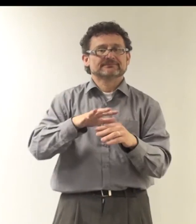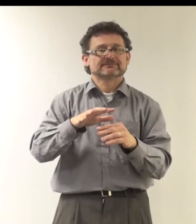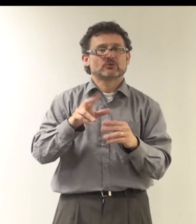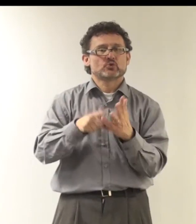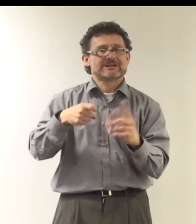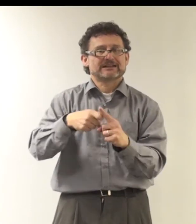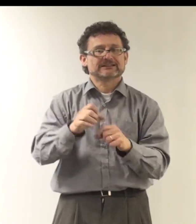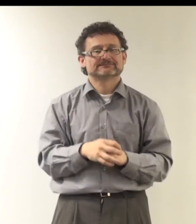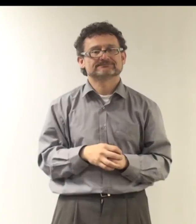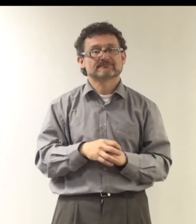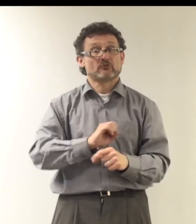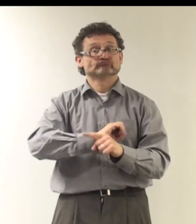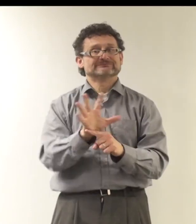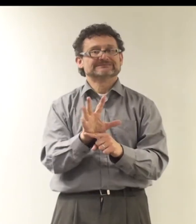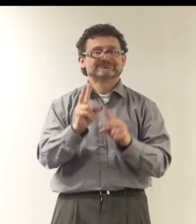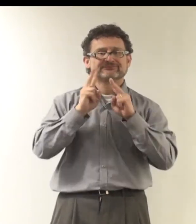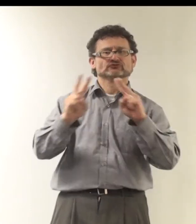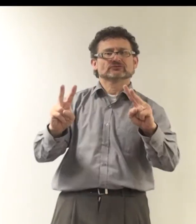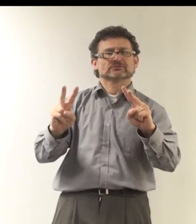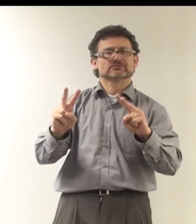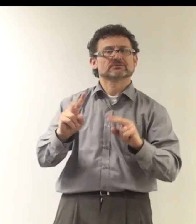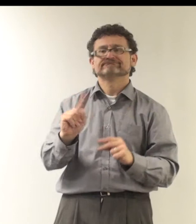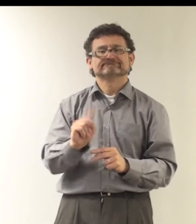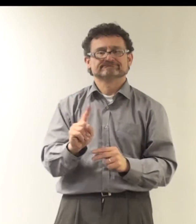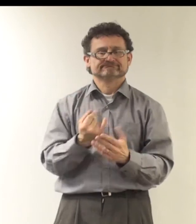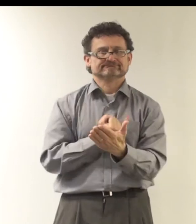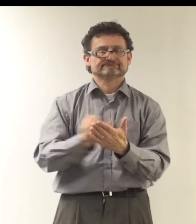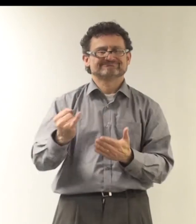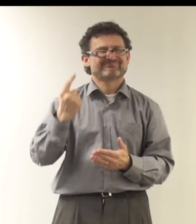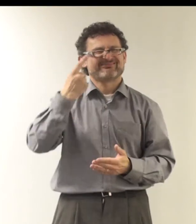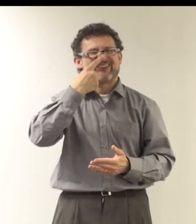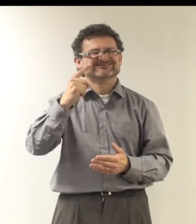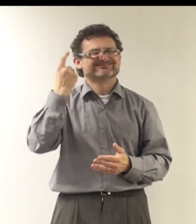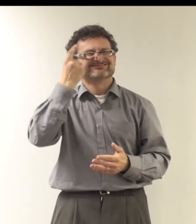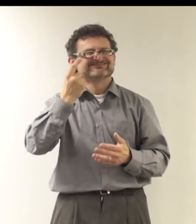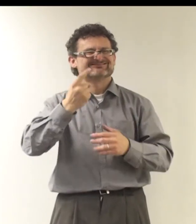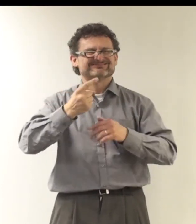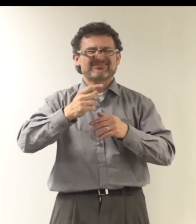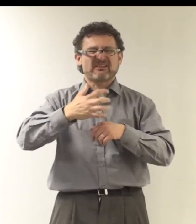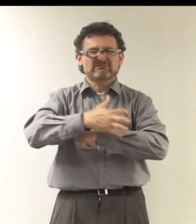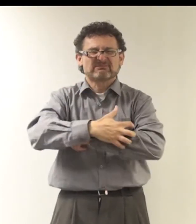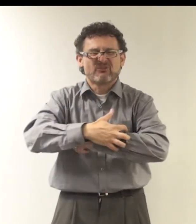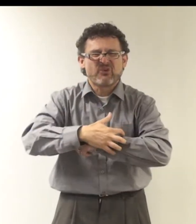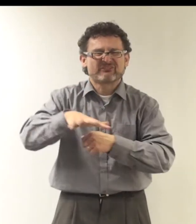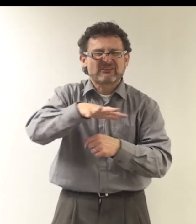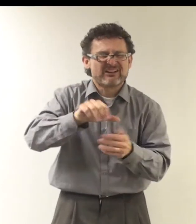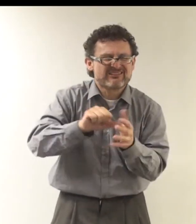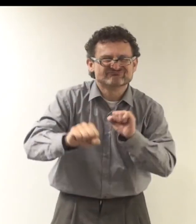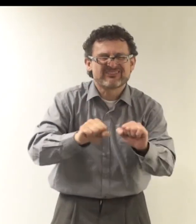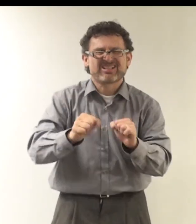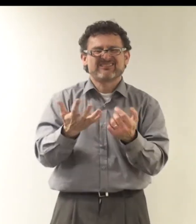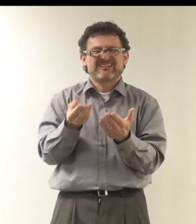neglecting our health and of further polluting the air we breathe, of wasting energy, of destroying the planet we live on, becomes higher than